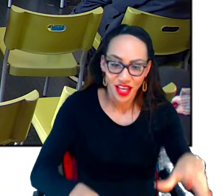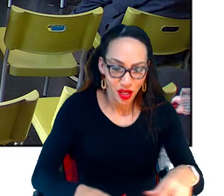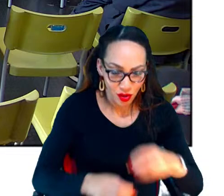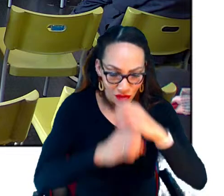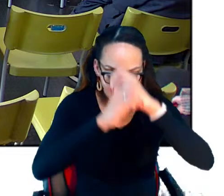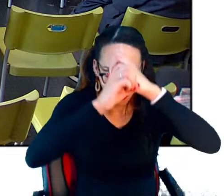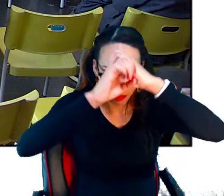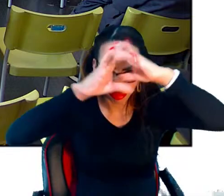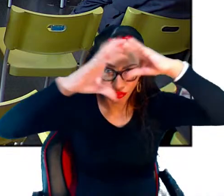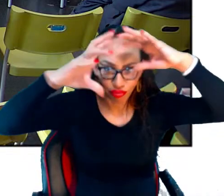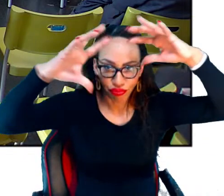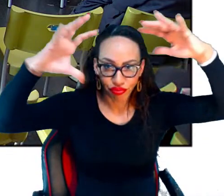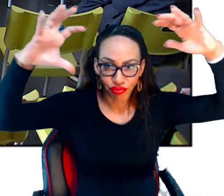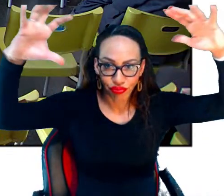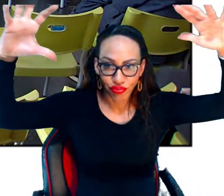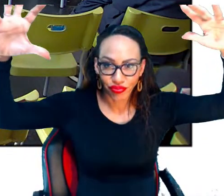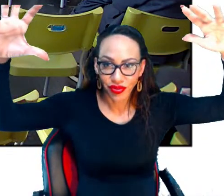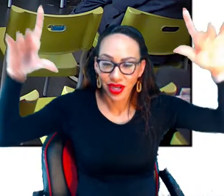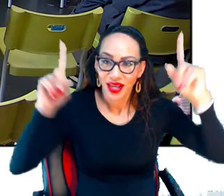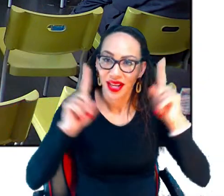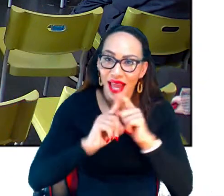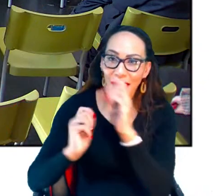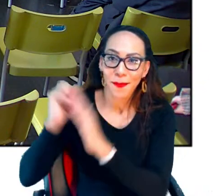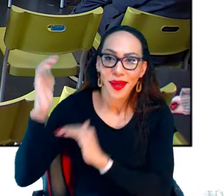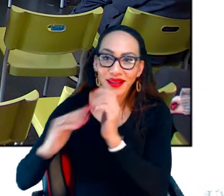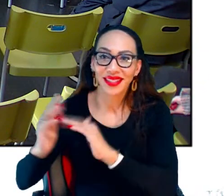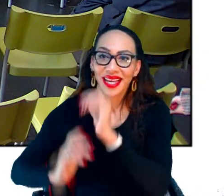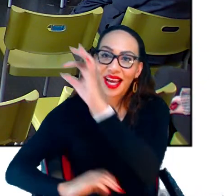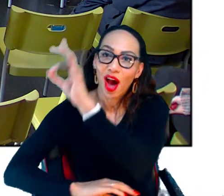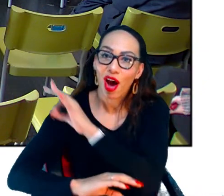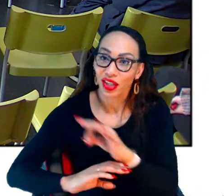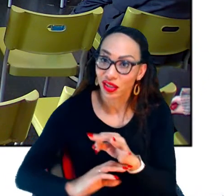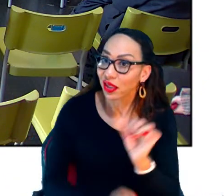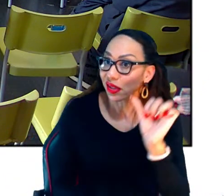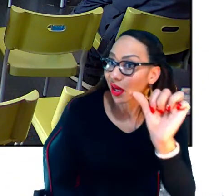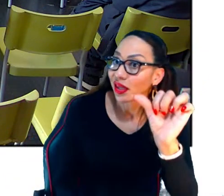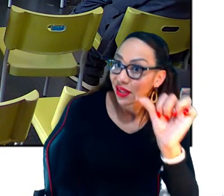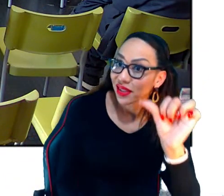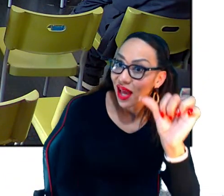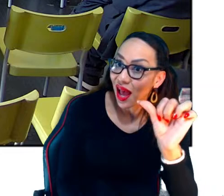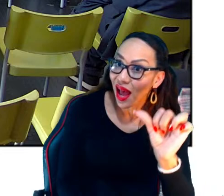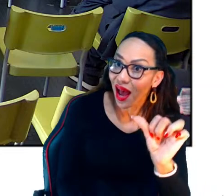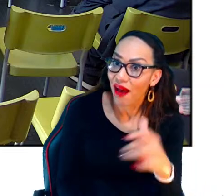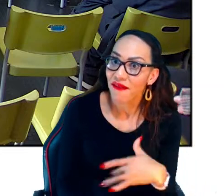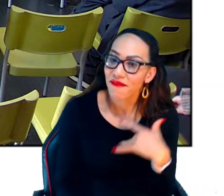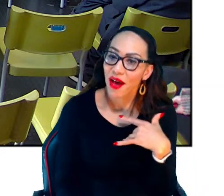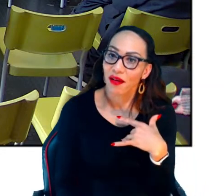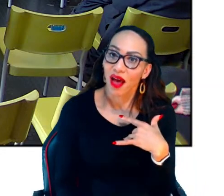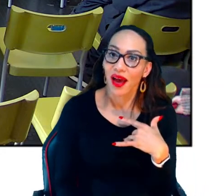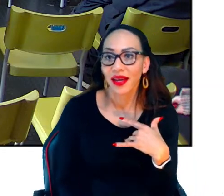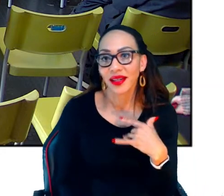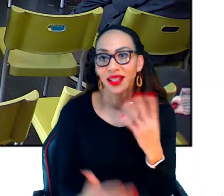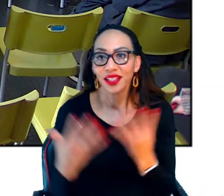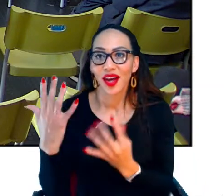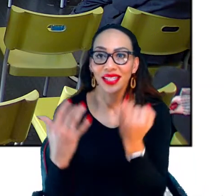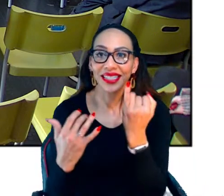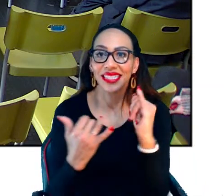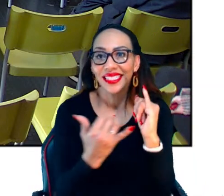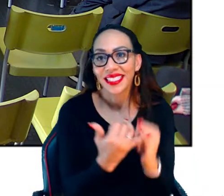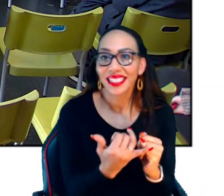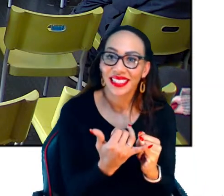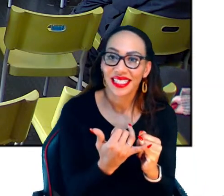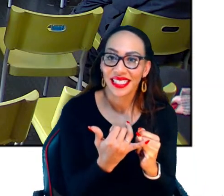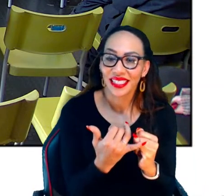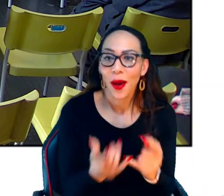Yeah, definitely. And for me, it almost was that kind of very 60s sort of master planning logic